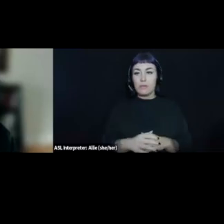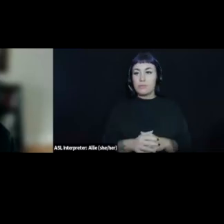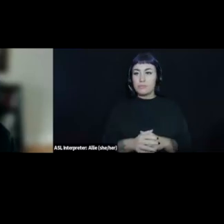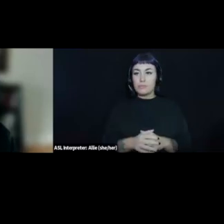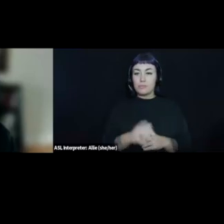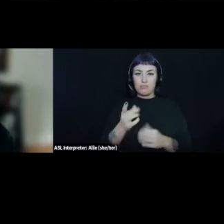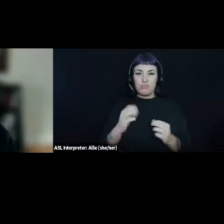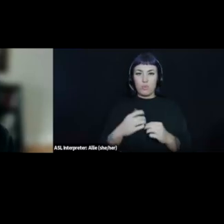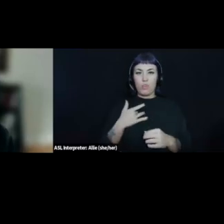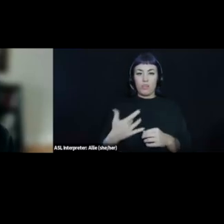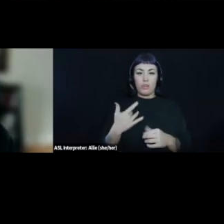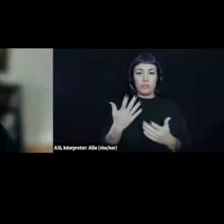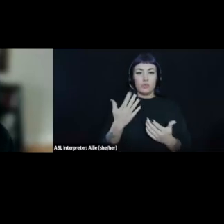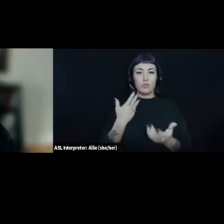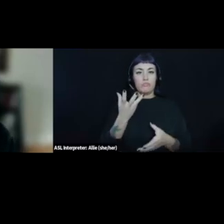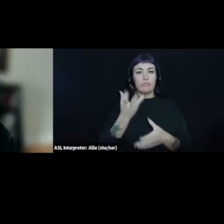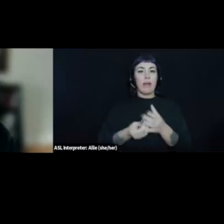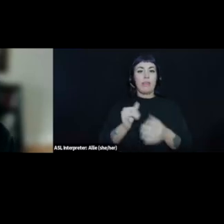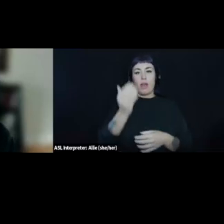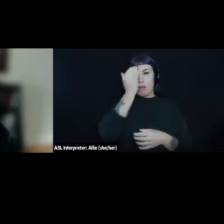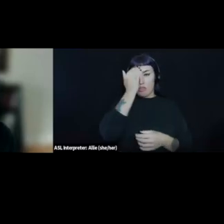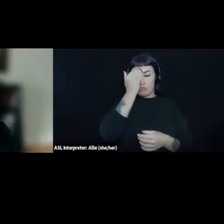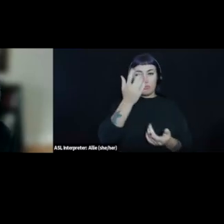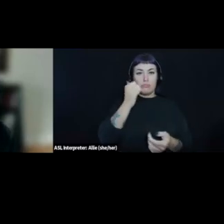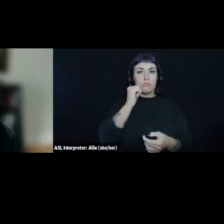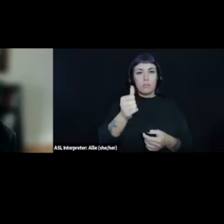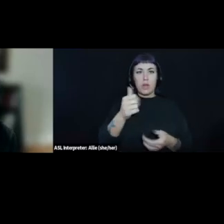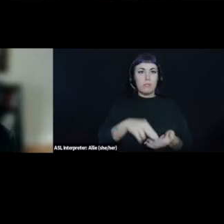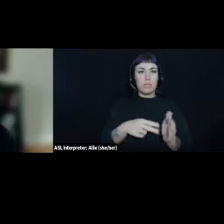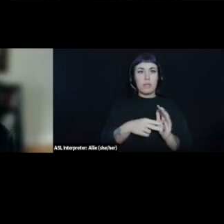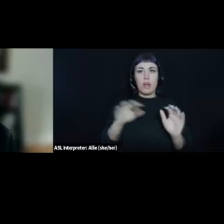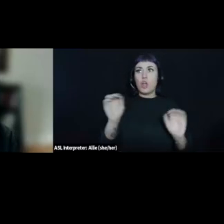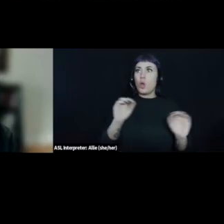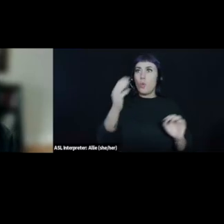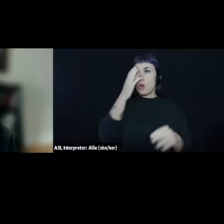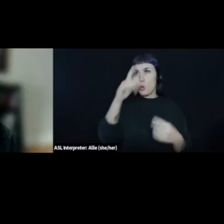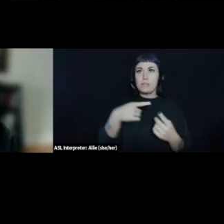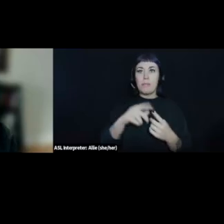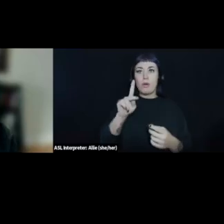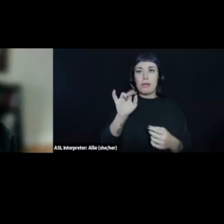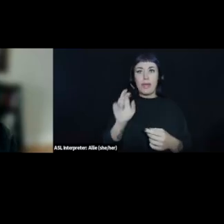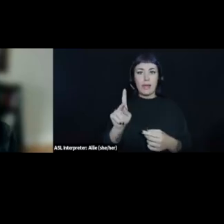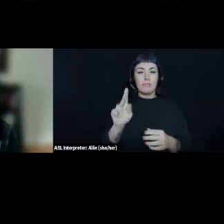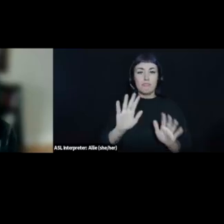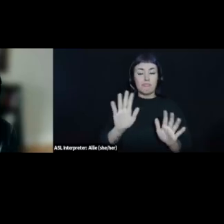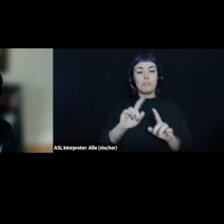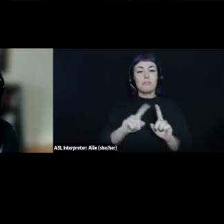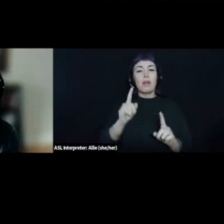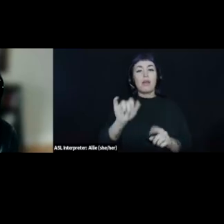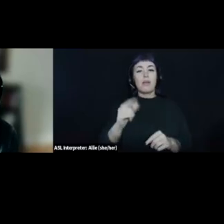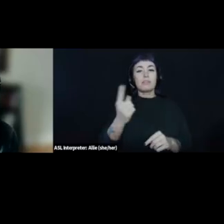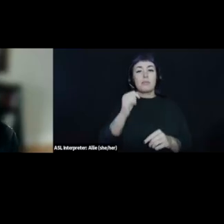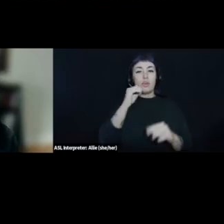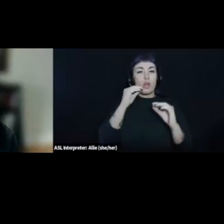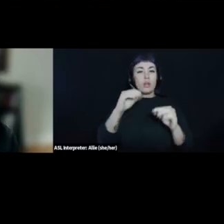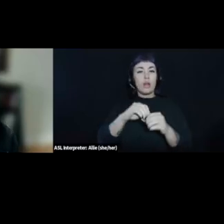You are more likely to lack knowledge. And that's not to say nobody knows about kink, but it's something you're not taught in school